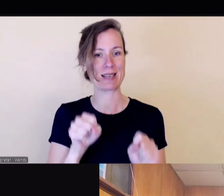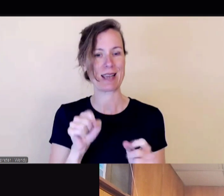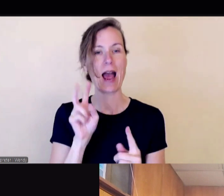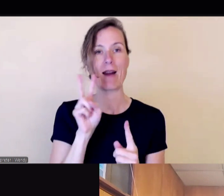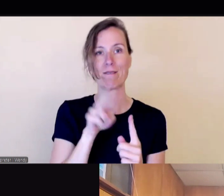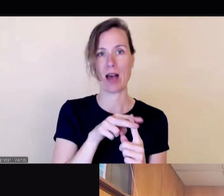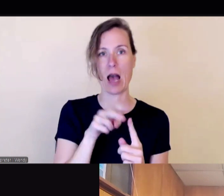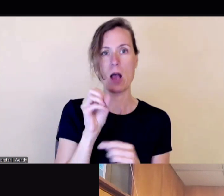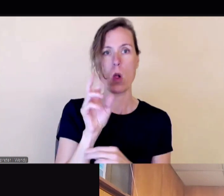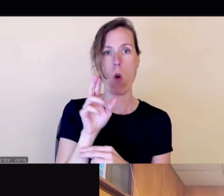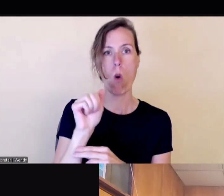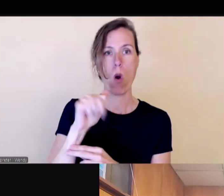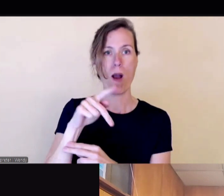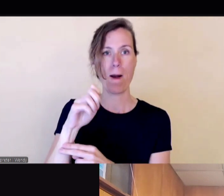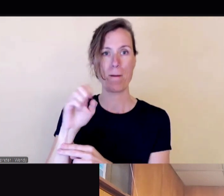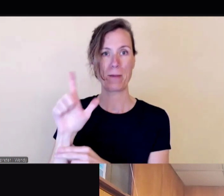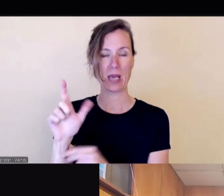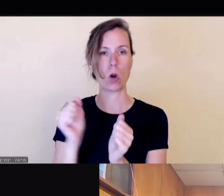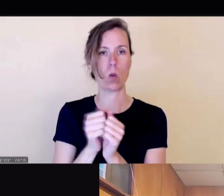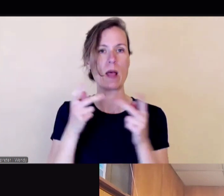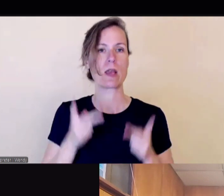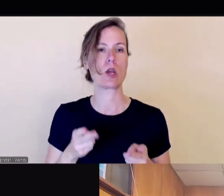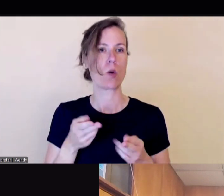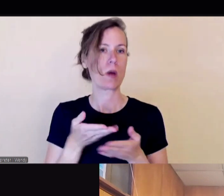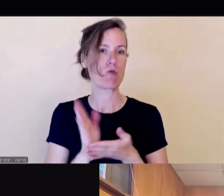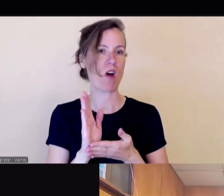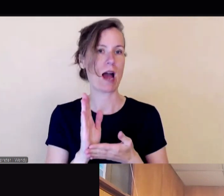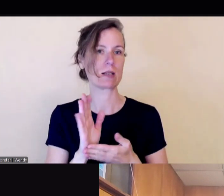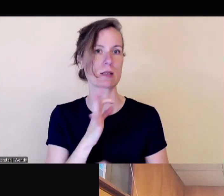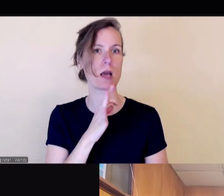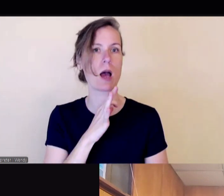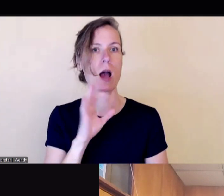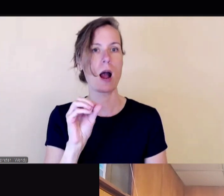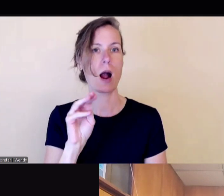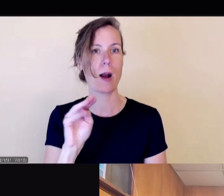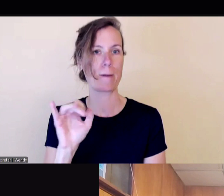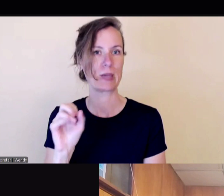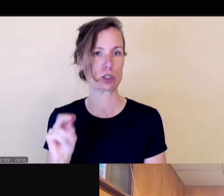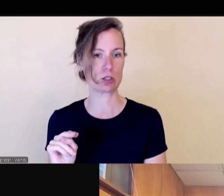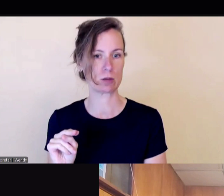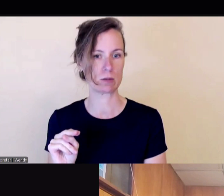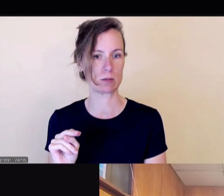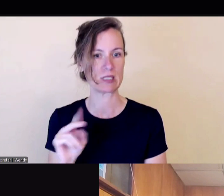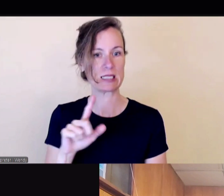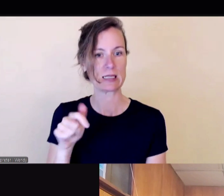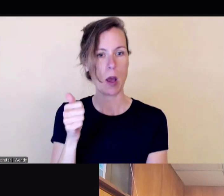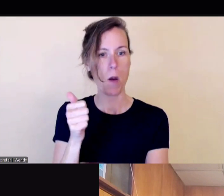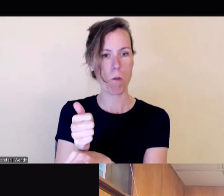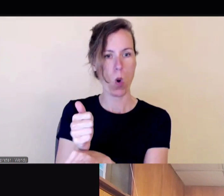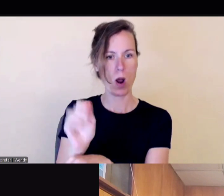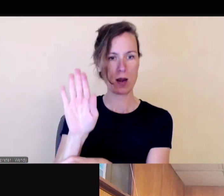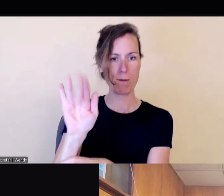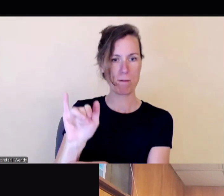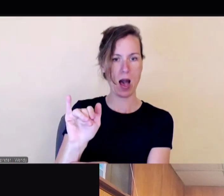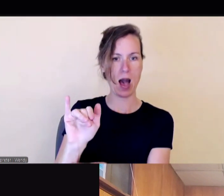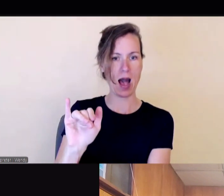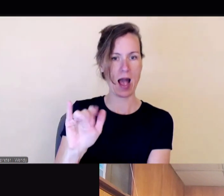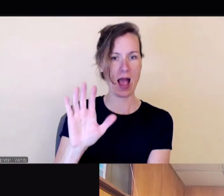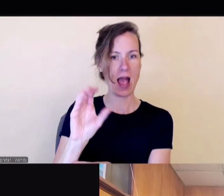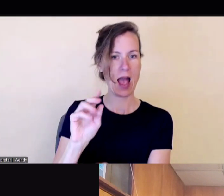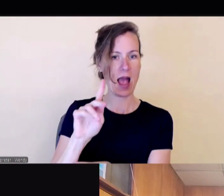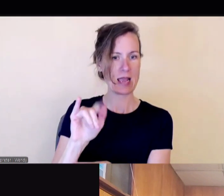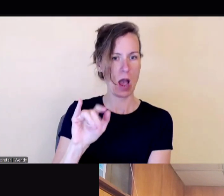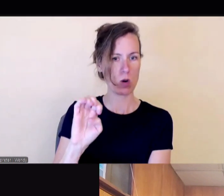appointed body of 13 residents appointed by the county executive, and they can adjudicate that. But back to your